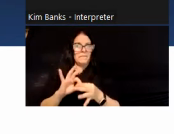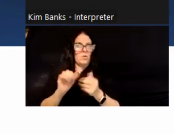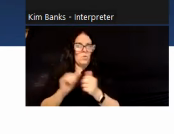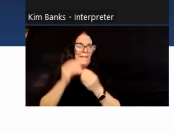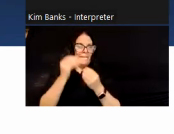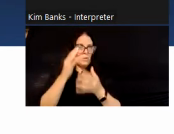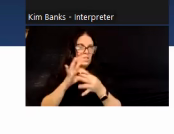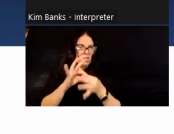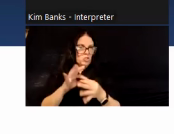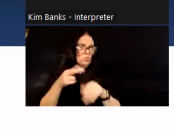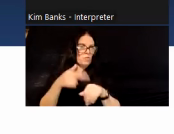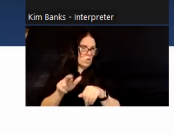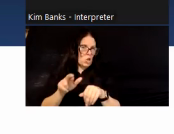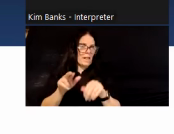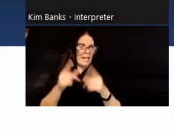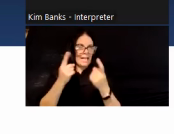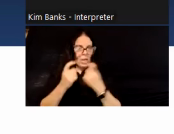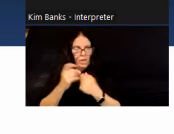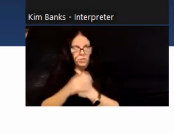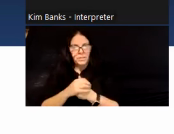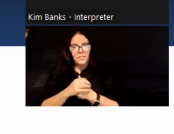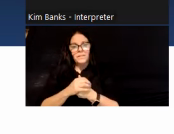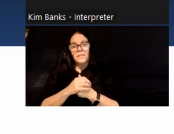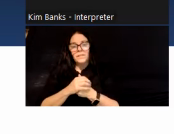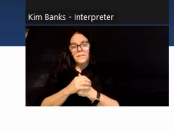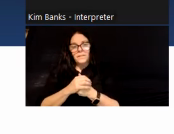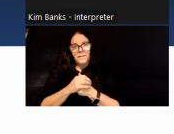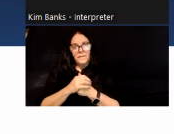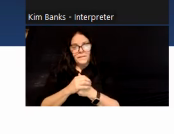information referral inquiries that you get. These would refer to